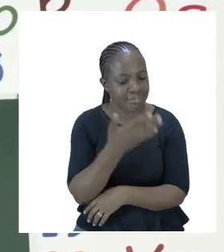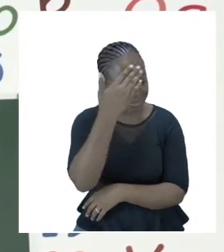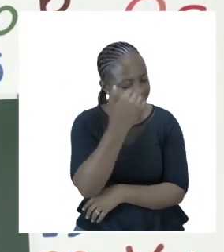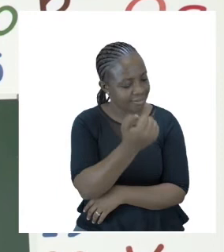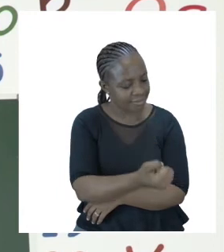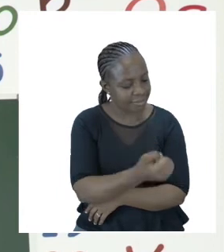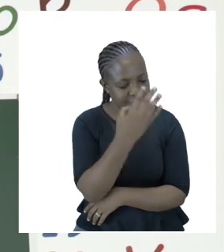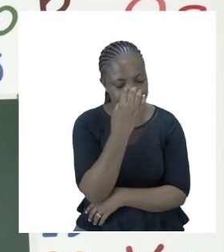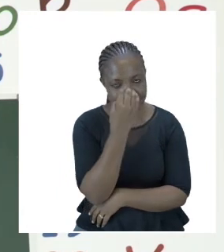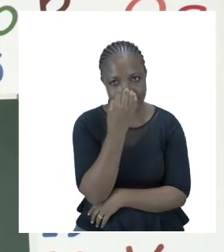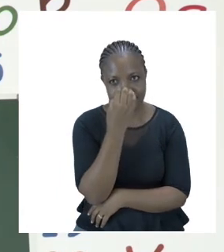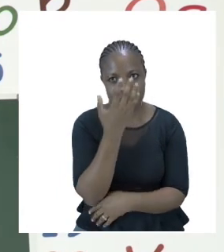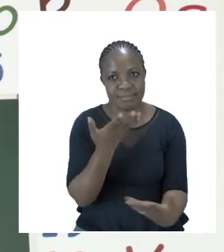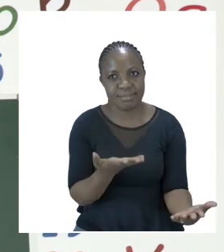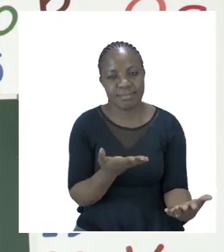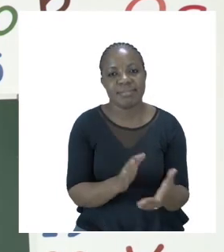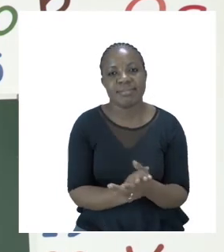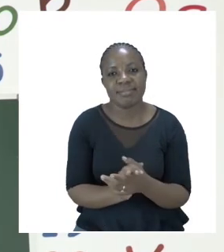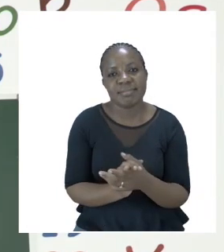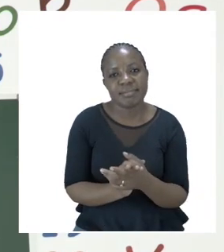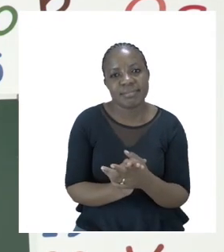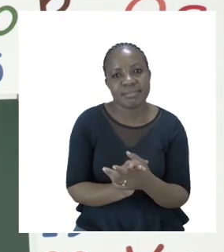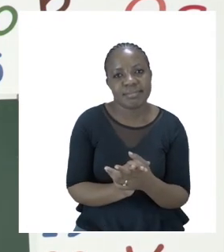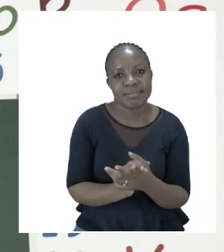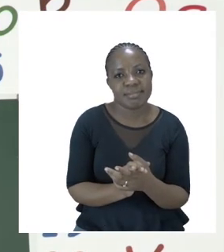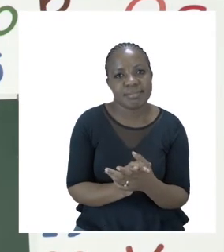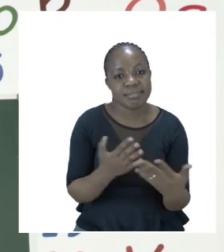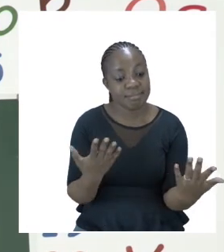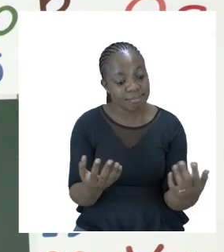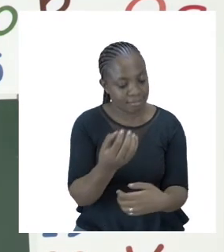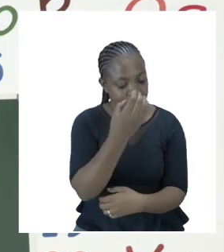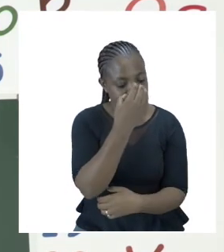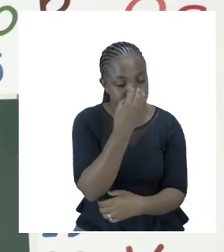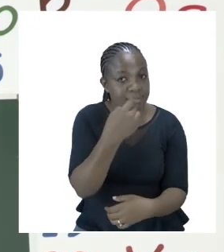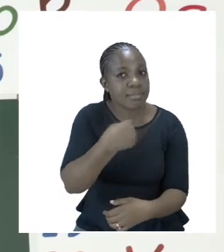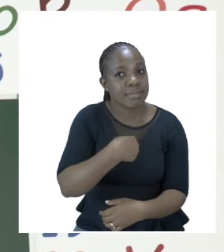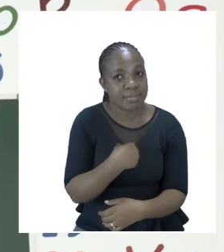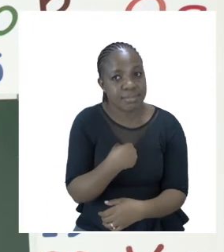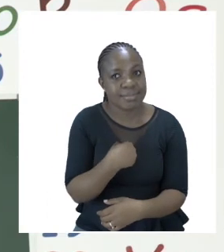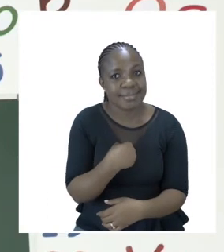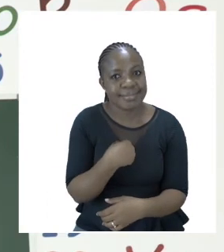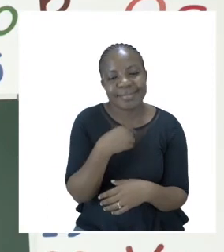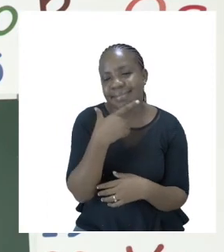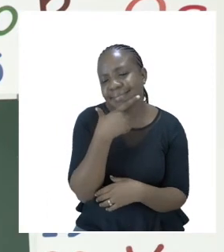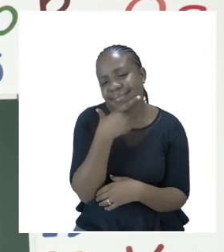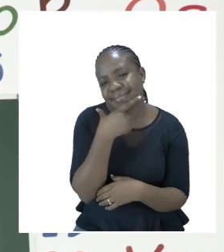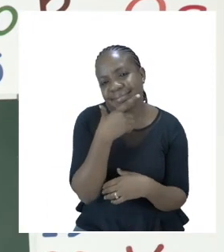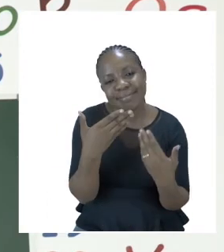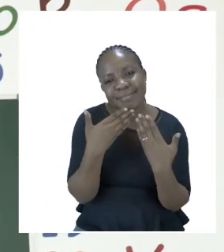Zoshi. So, from Zoshi and I, we would like to say thank